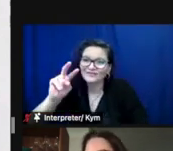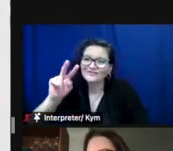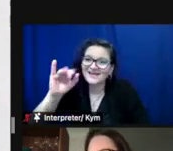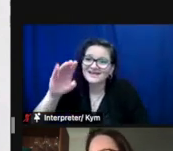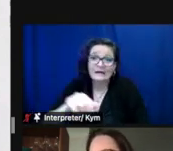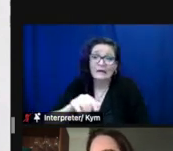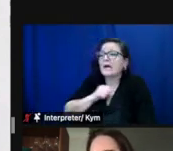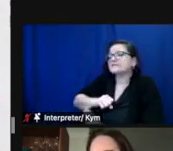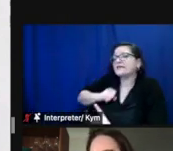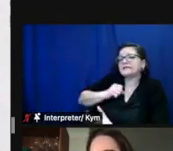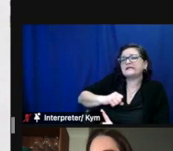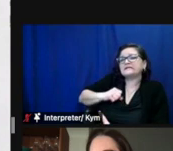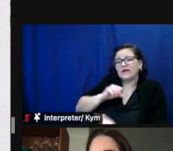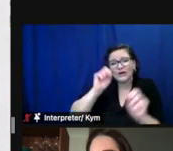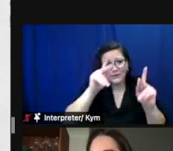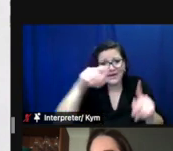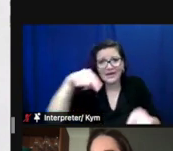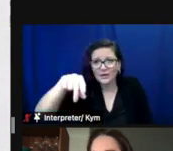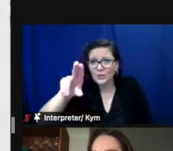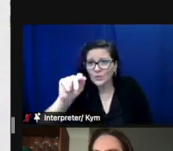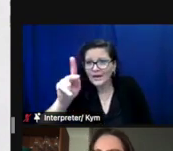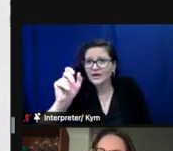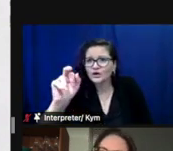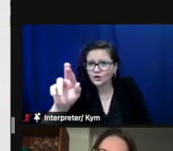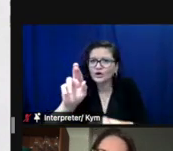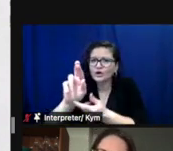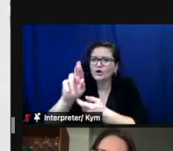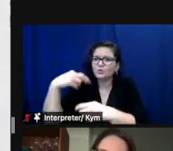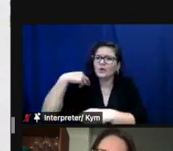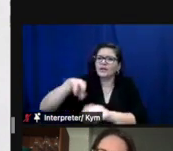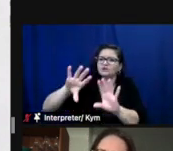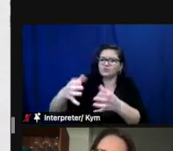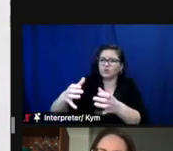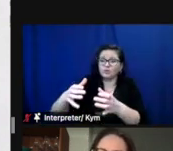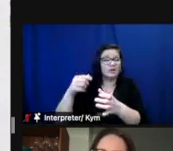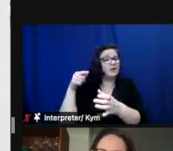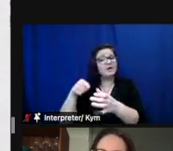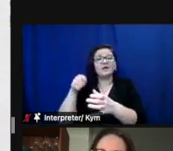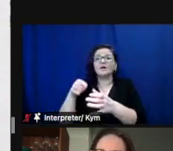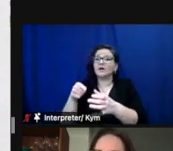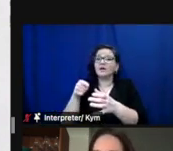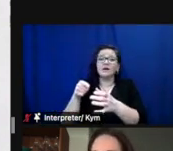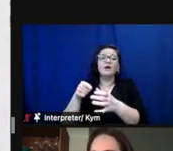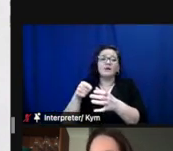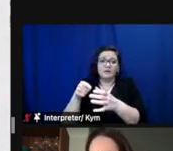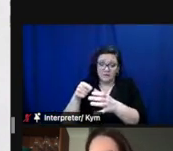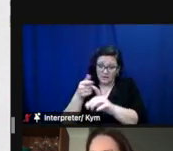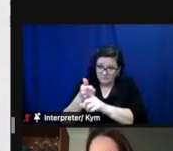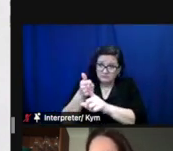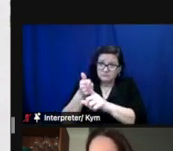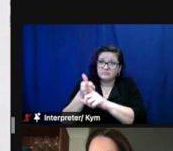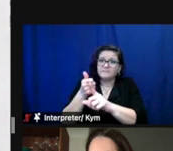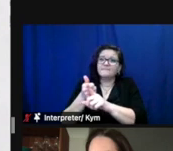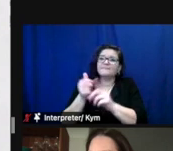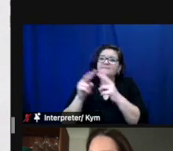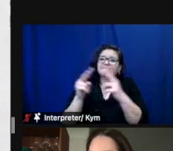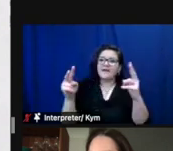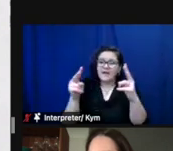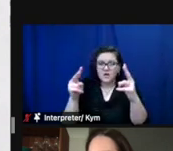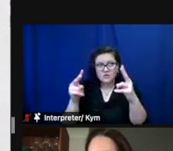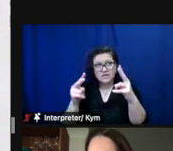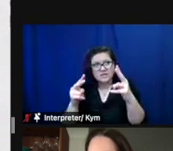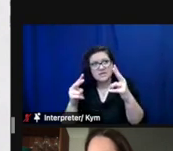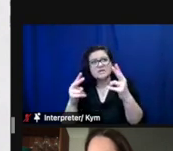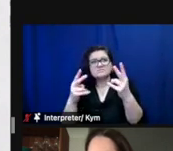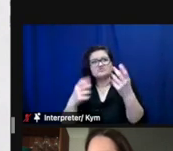I'm sorry. Okay, so Quakers again, they to this day, right? They're very into social justice issues. So